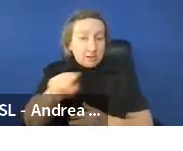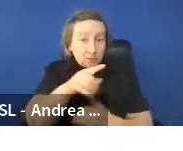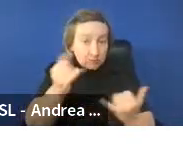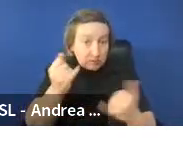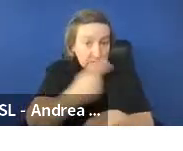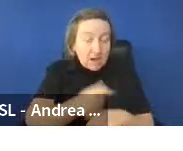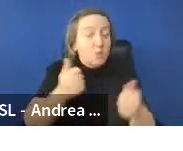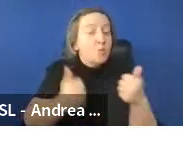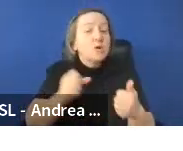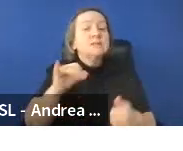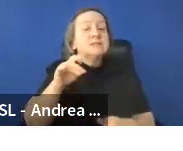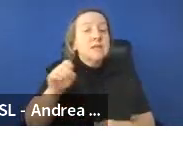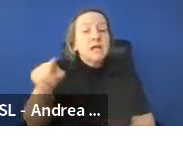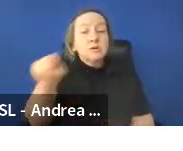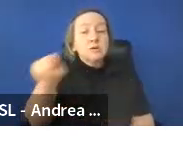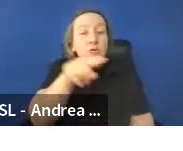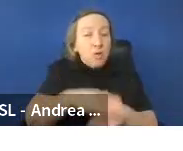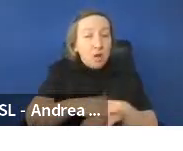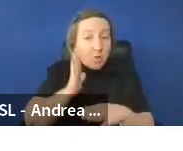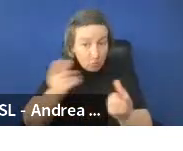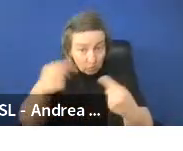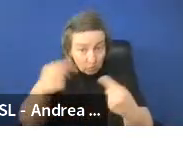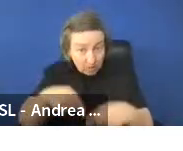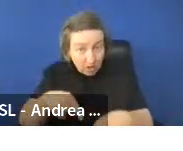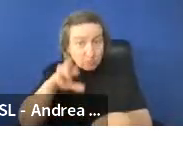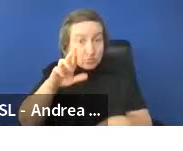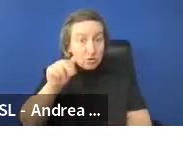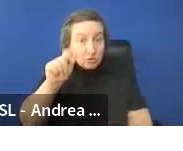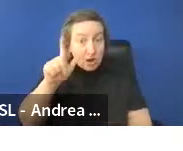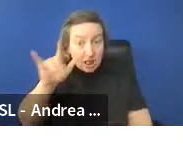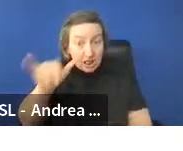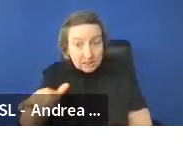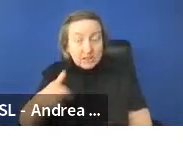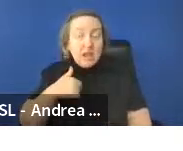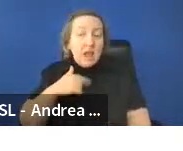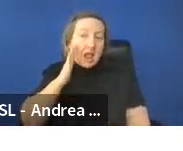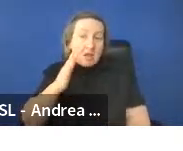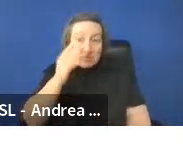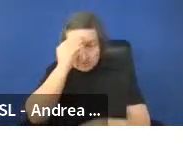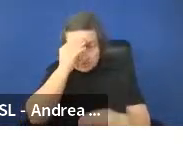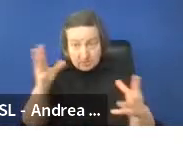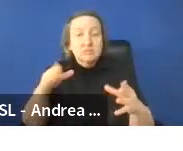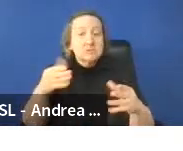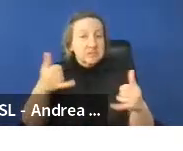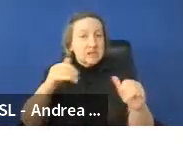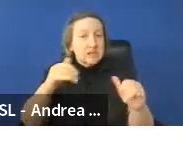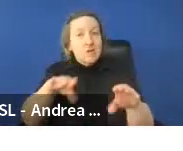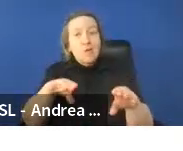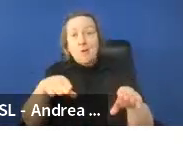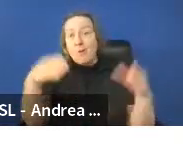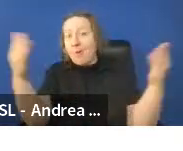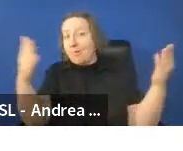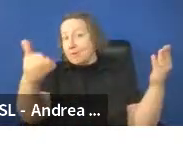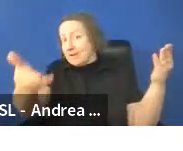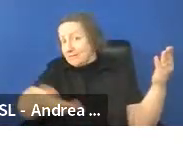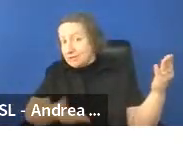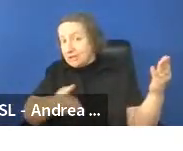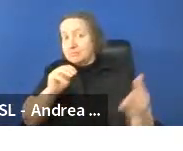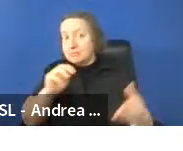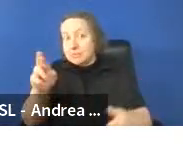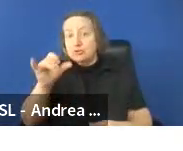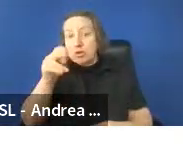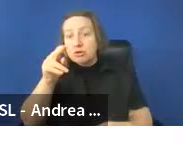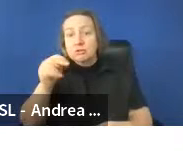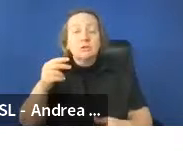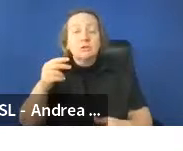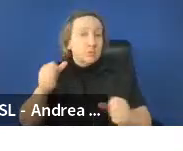which side are you on? Will you come to one of your rallies? I will note that the invitation is still open, Mr. Johnson. You're always welcome to take us up on the